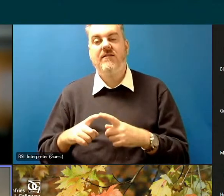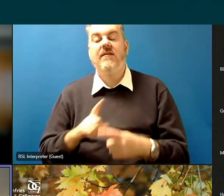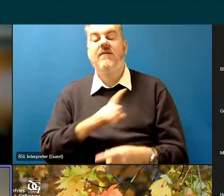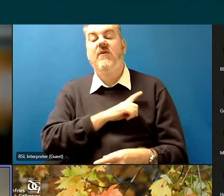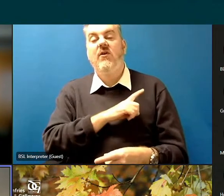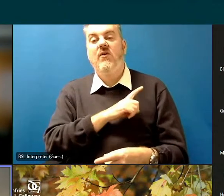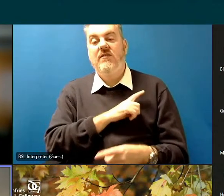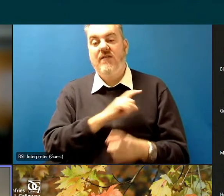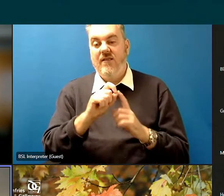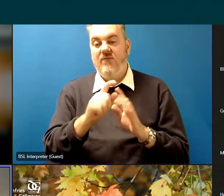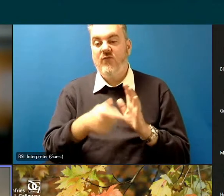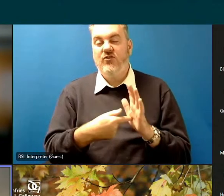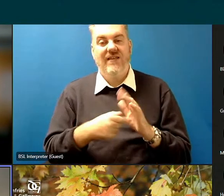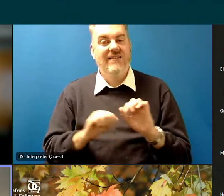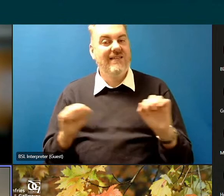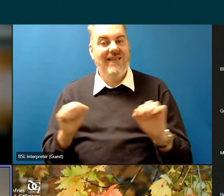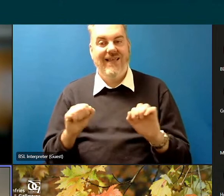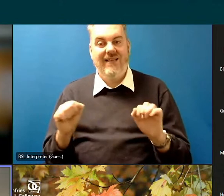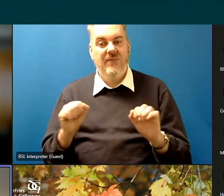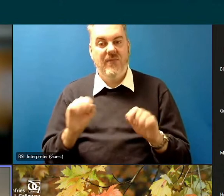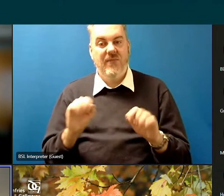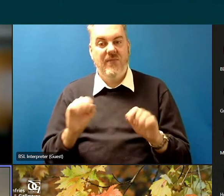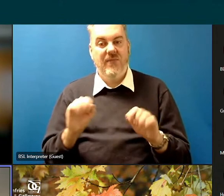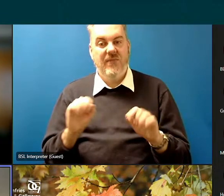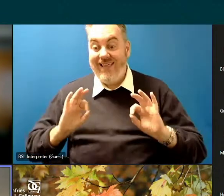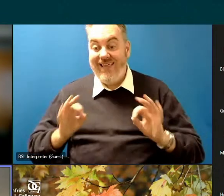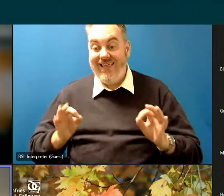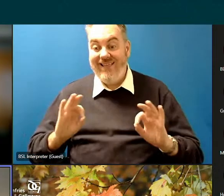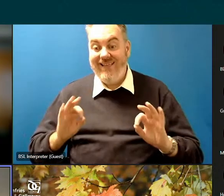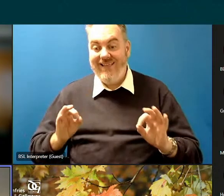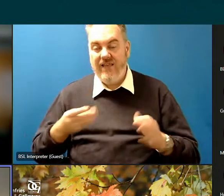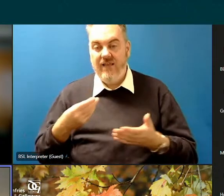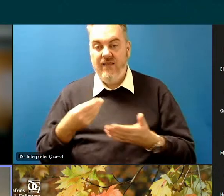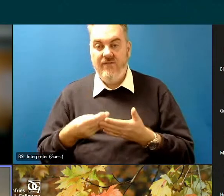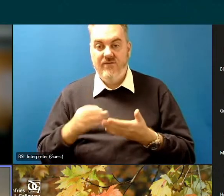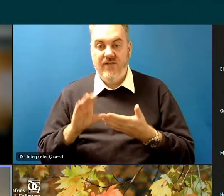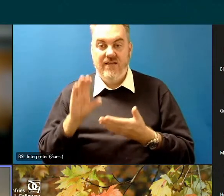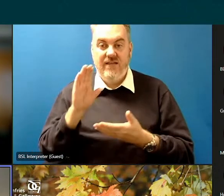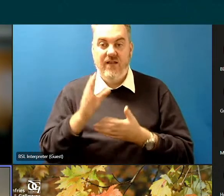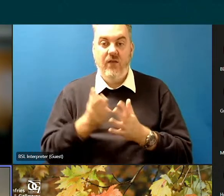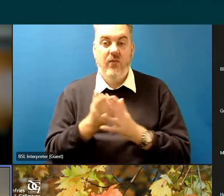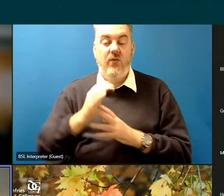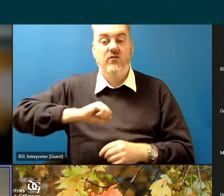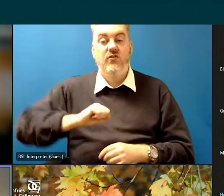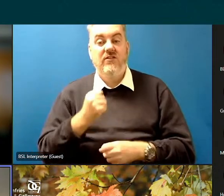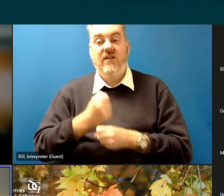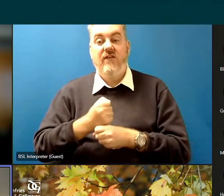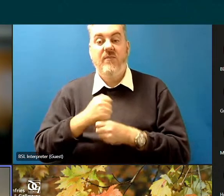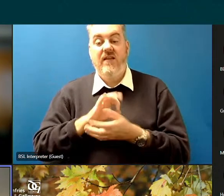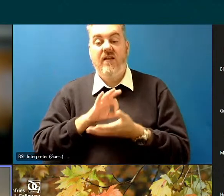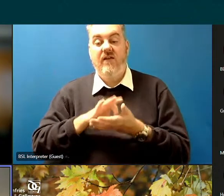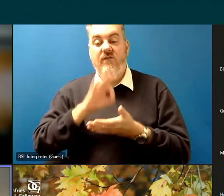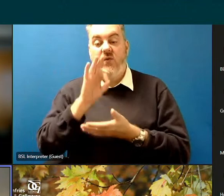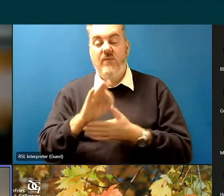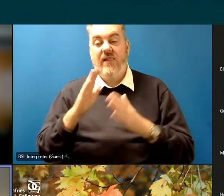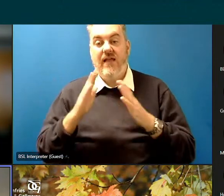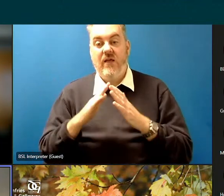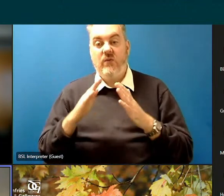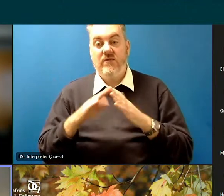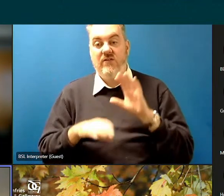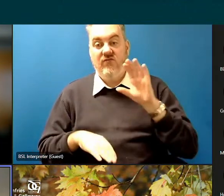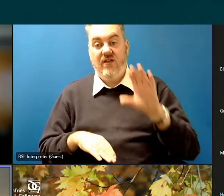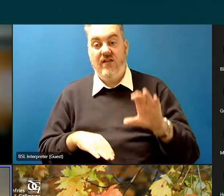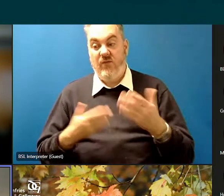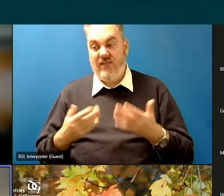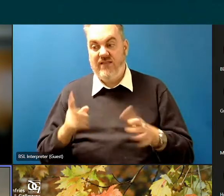project not being allocated any funding through the Scottish Government's Affordable Housing Supply Programme in this year's